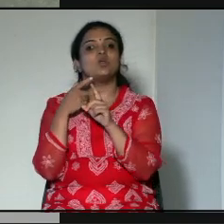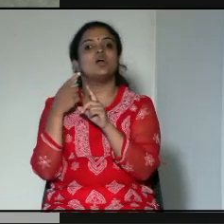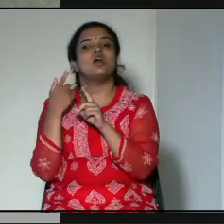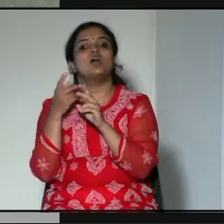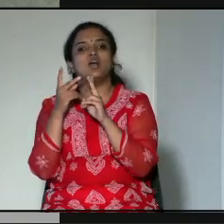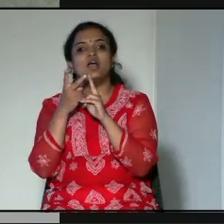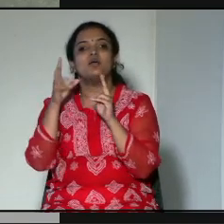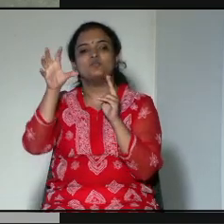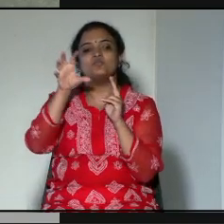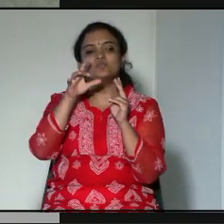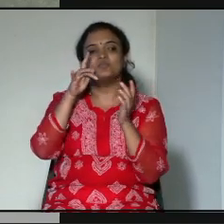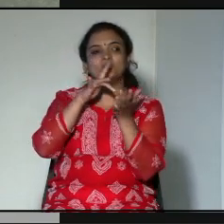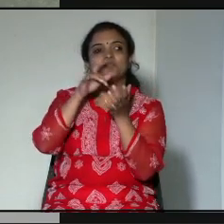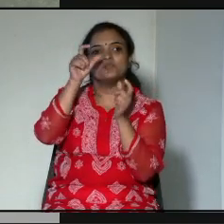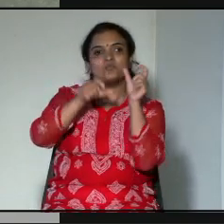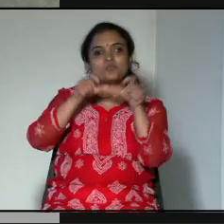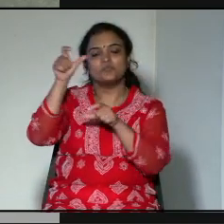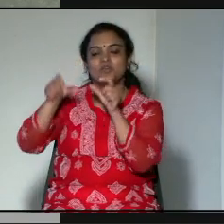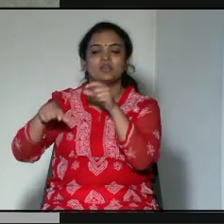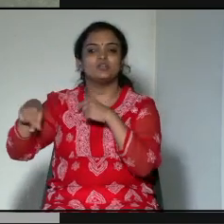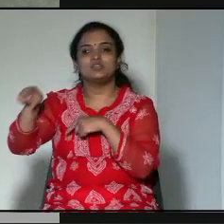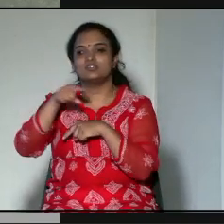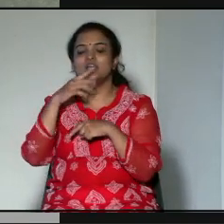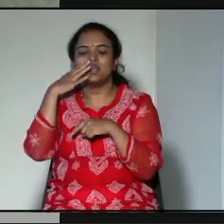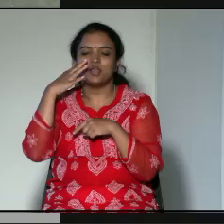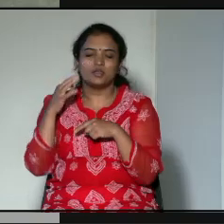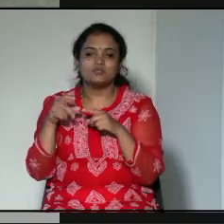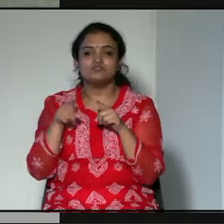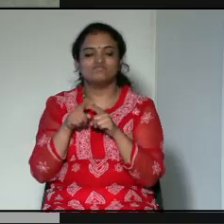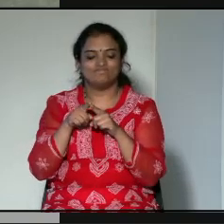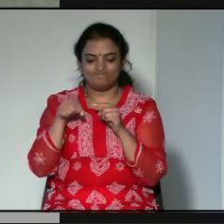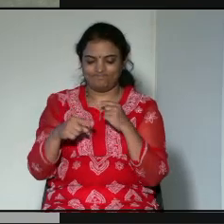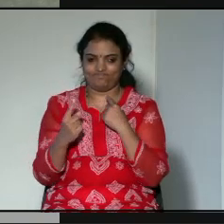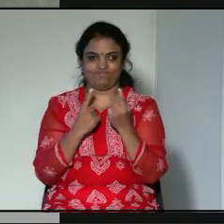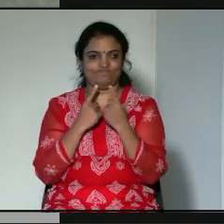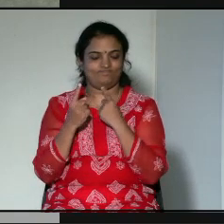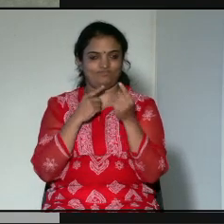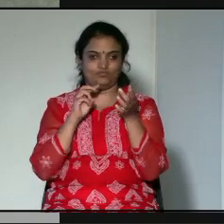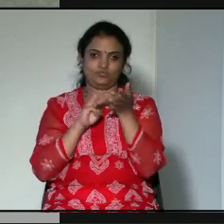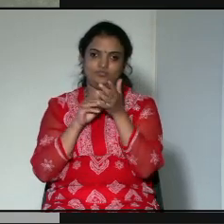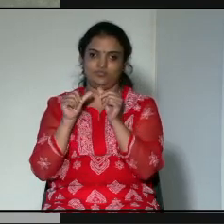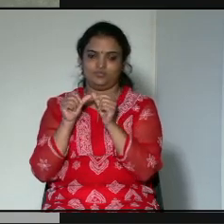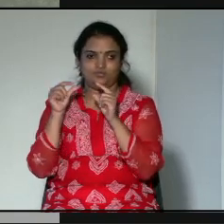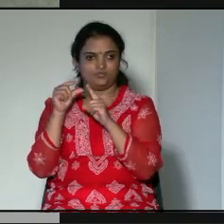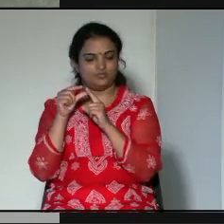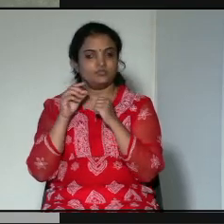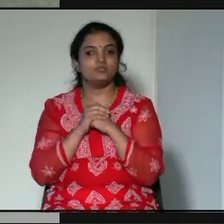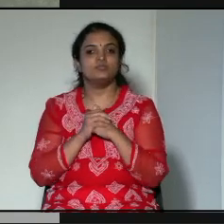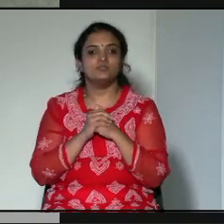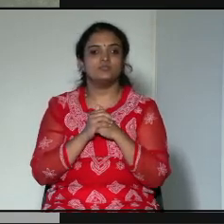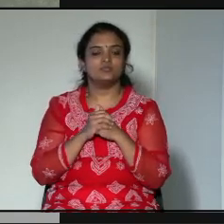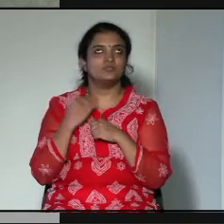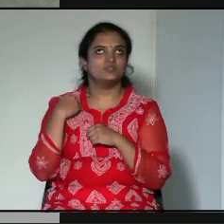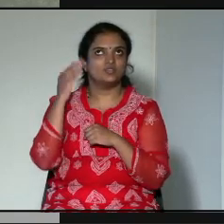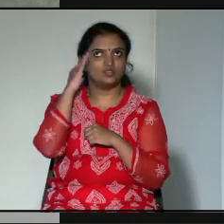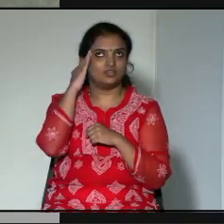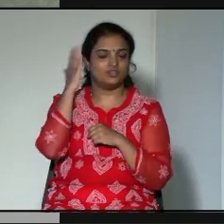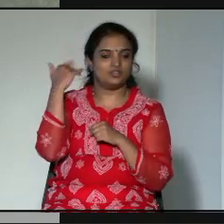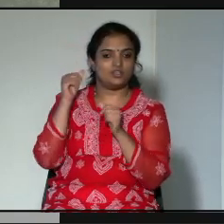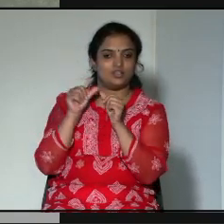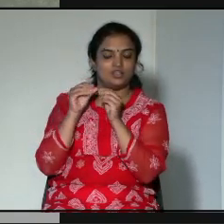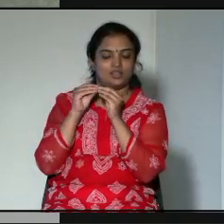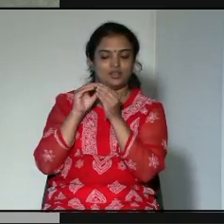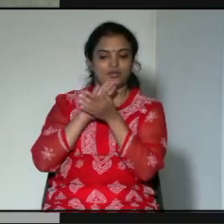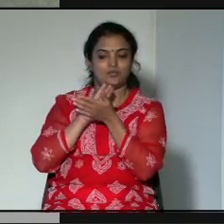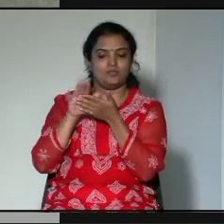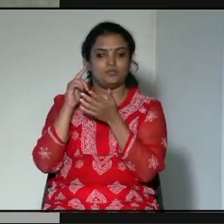this launch of the book and this talk at MAP. I remember Abhishek Poddar's